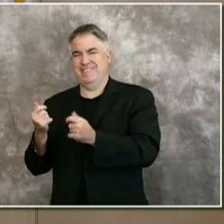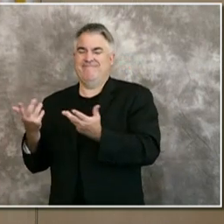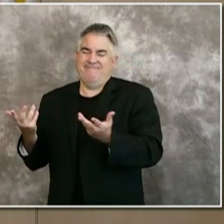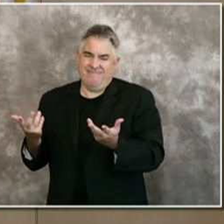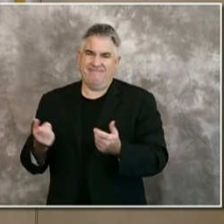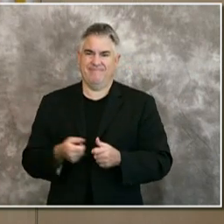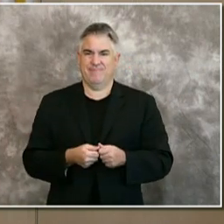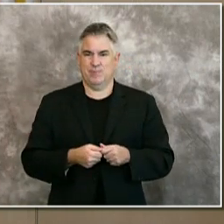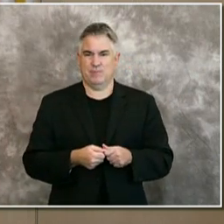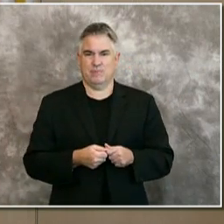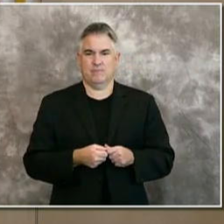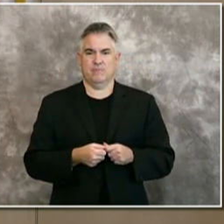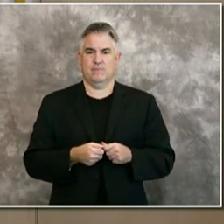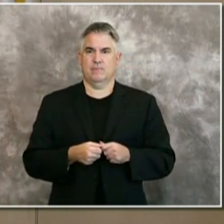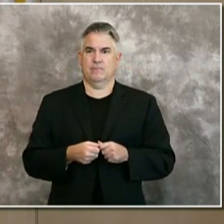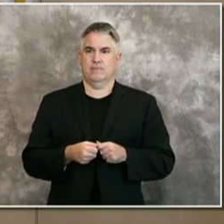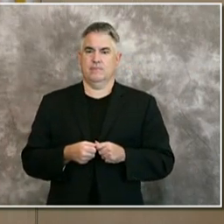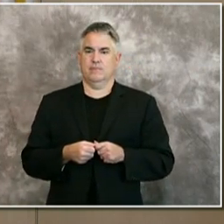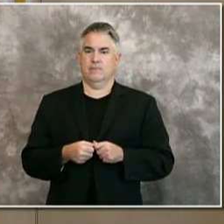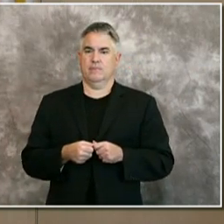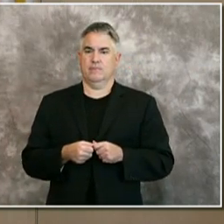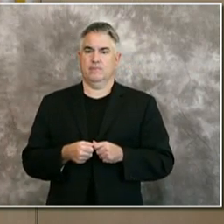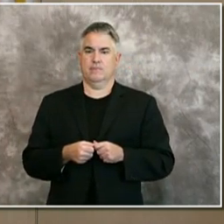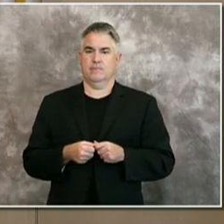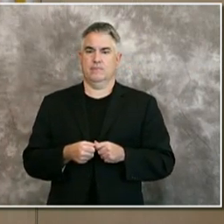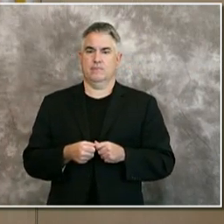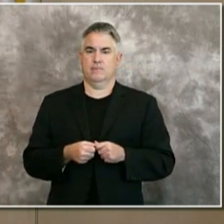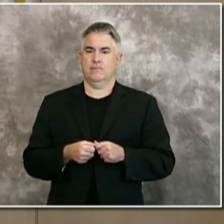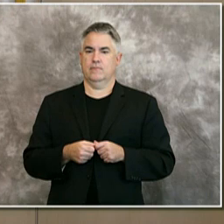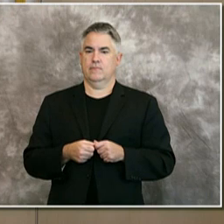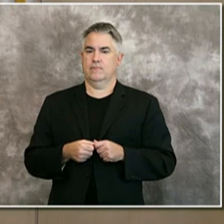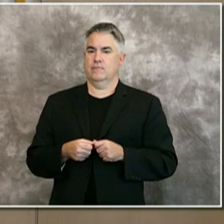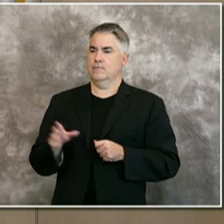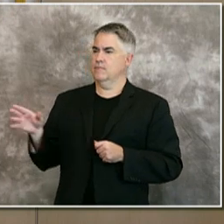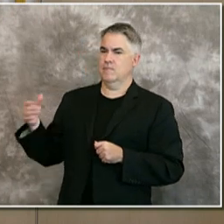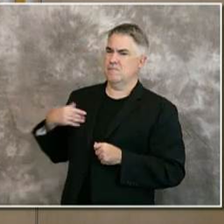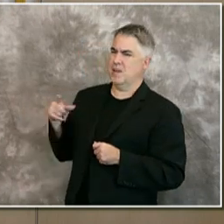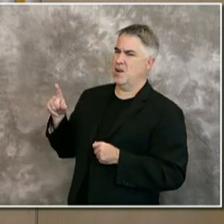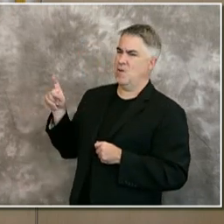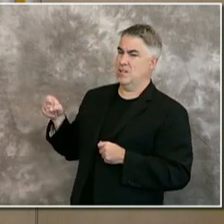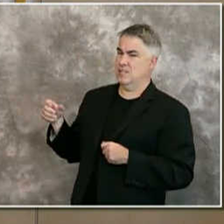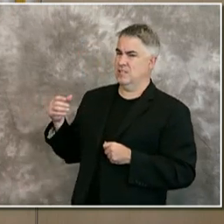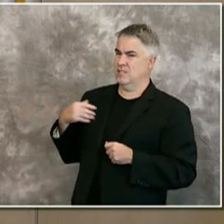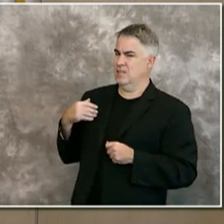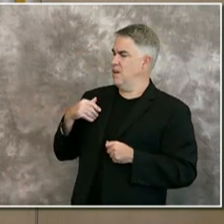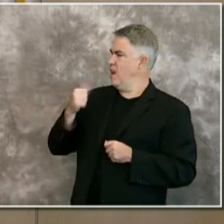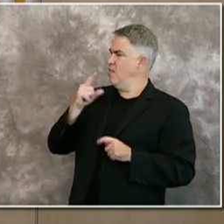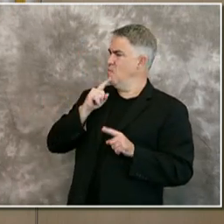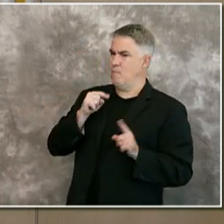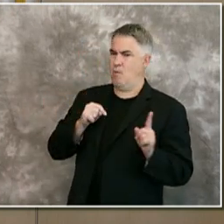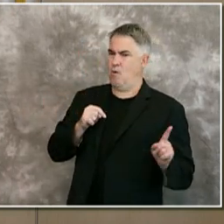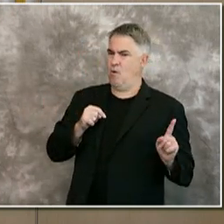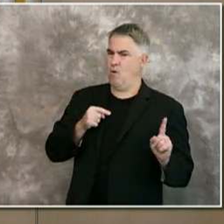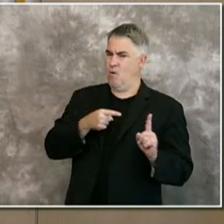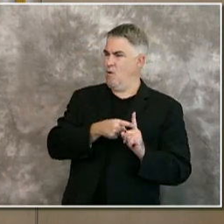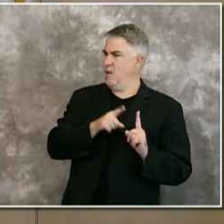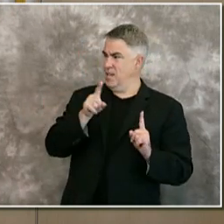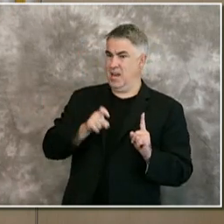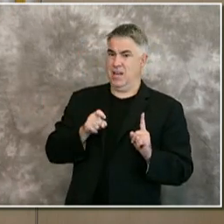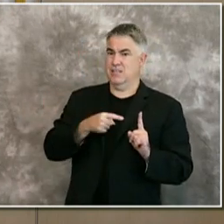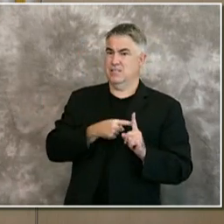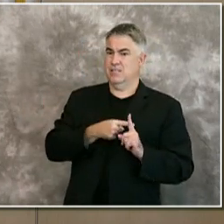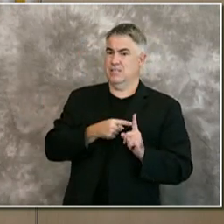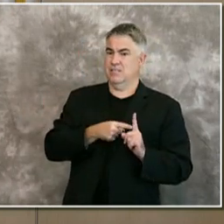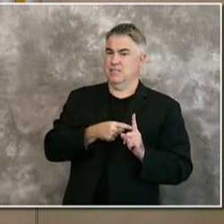And your second, I guess part of the premise of my question is that we had another reporter get tested in Lakeside. He got